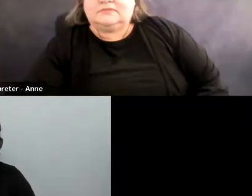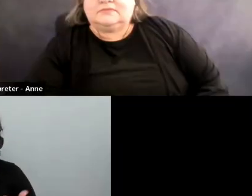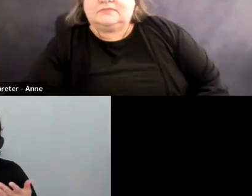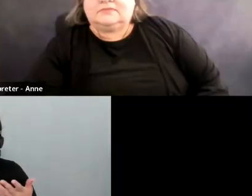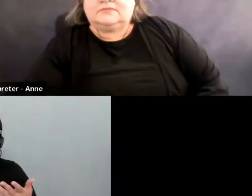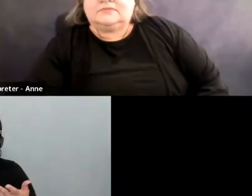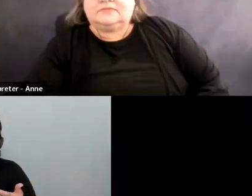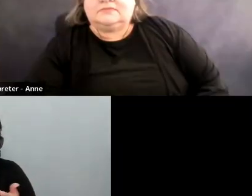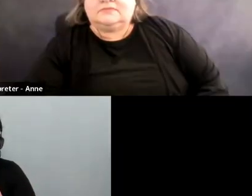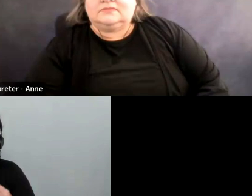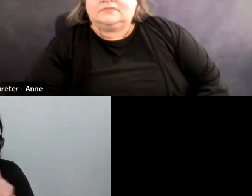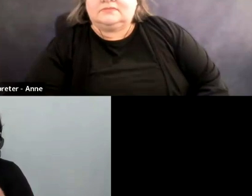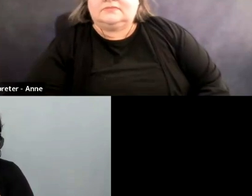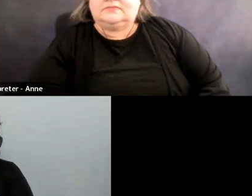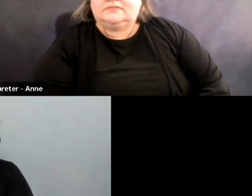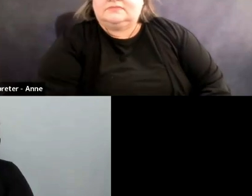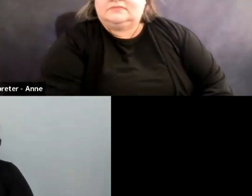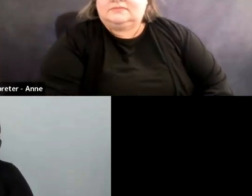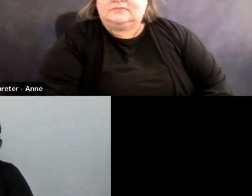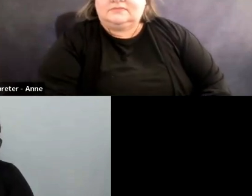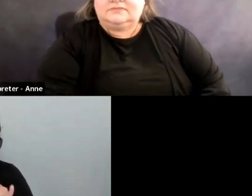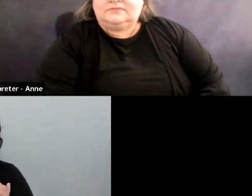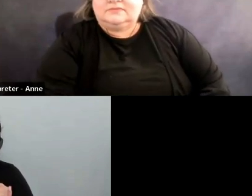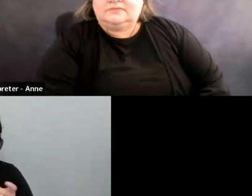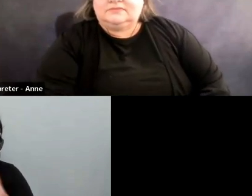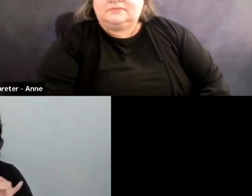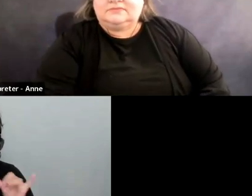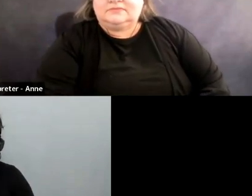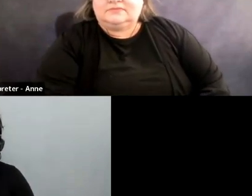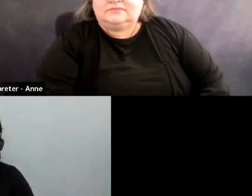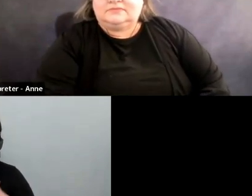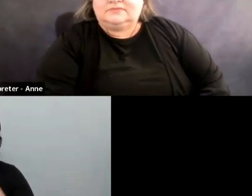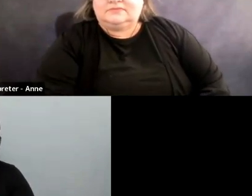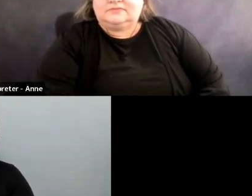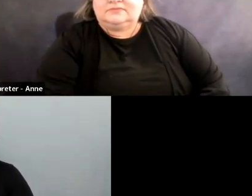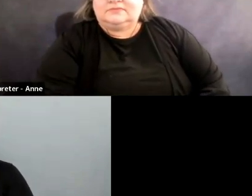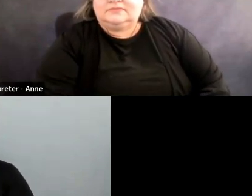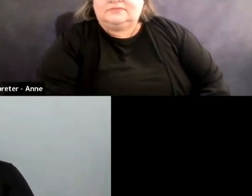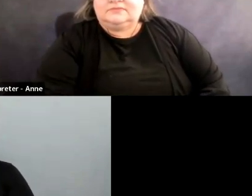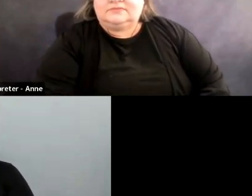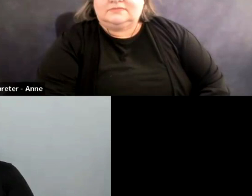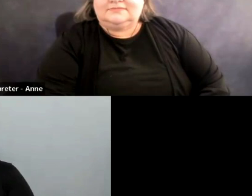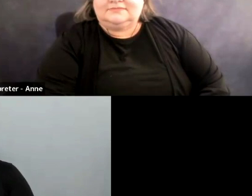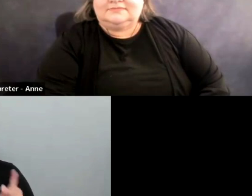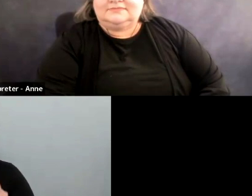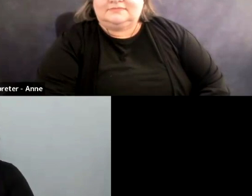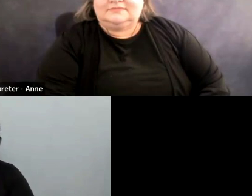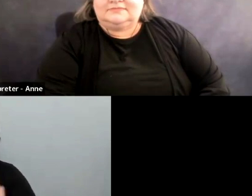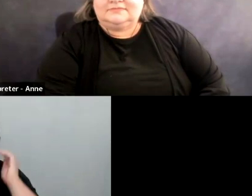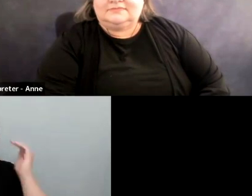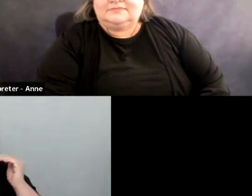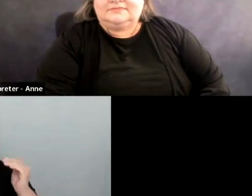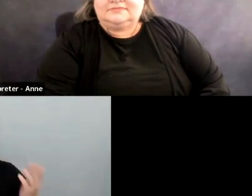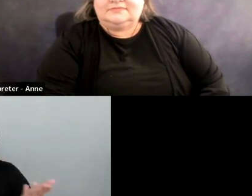that family support need to look like within your crisis system? How do we make sure that individuals who are adults that may